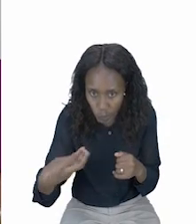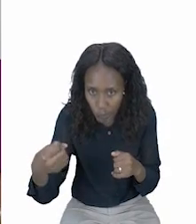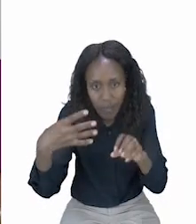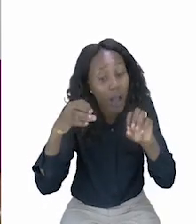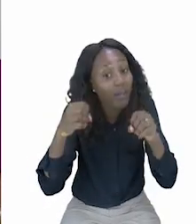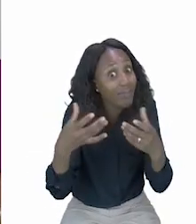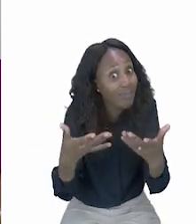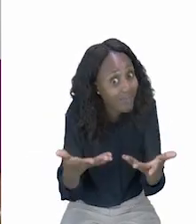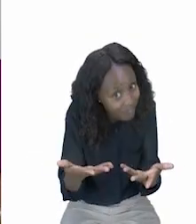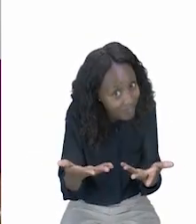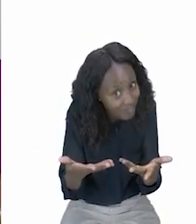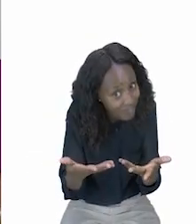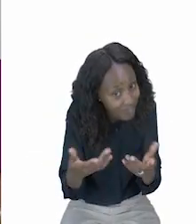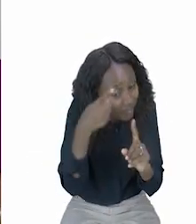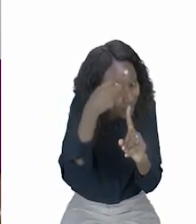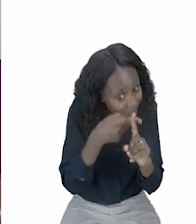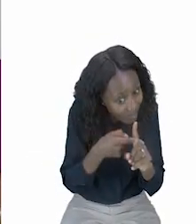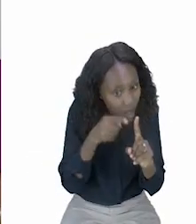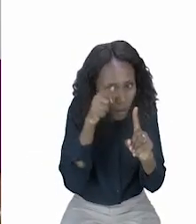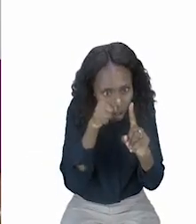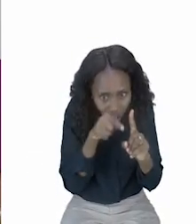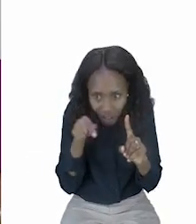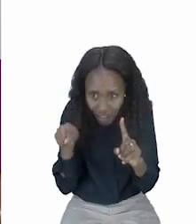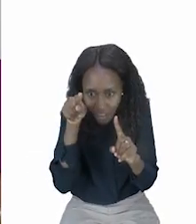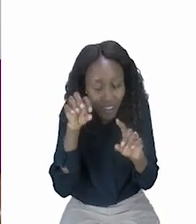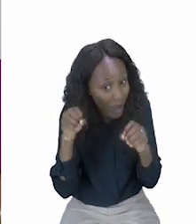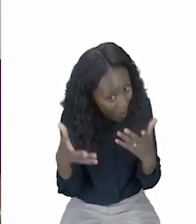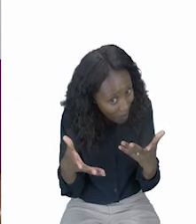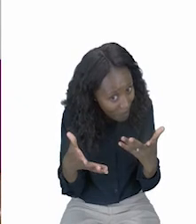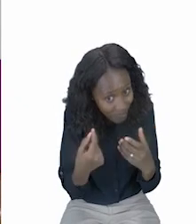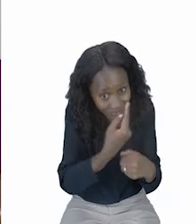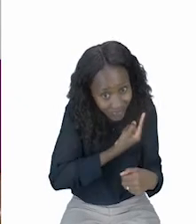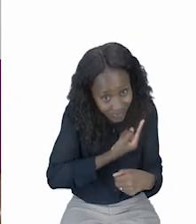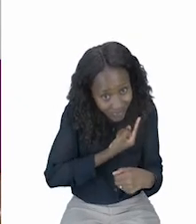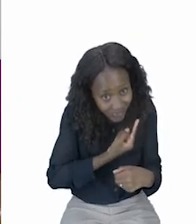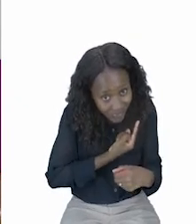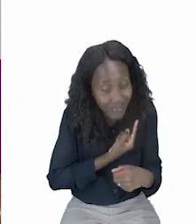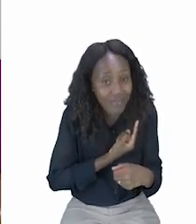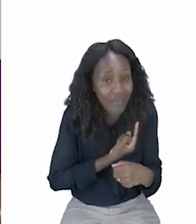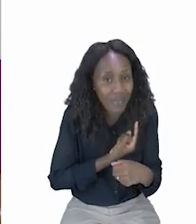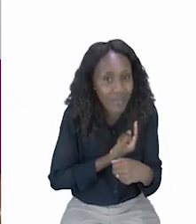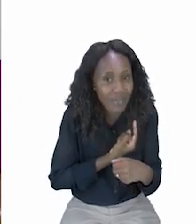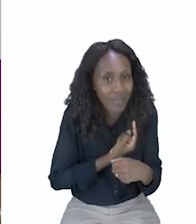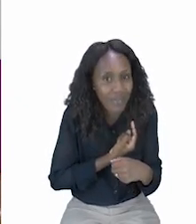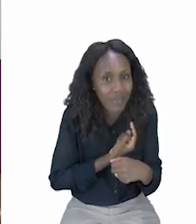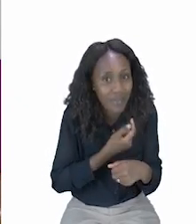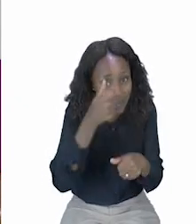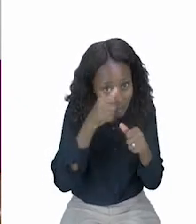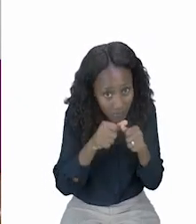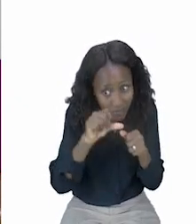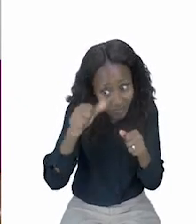and corners a heptagon has. Remember, pentagon